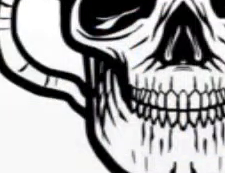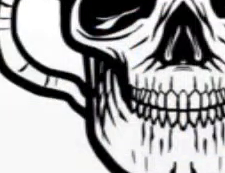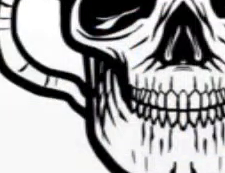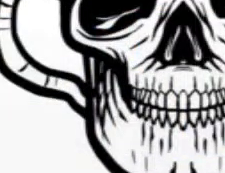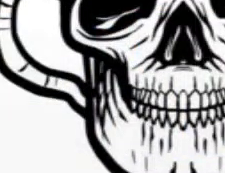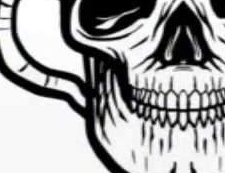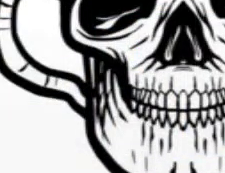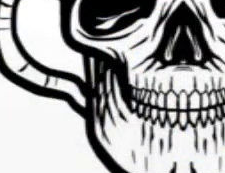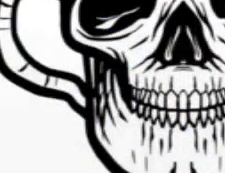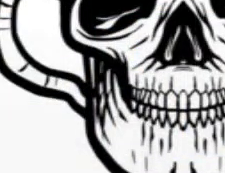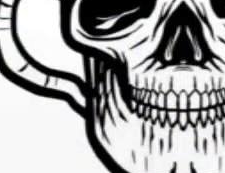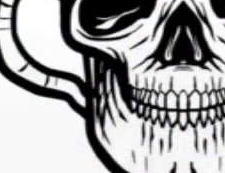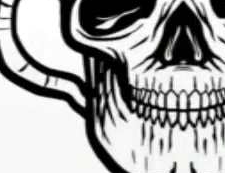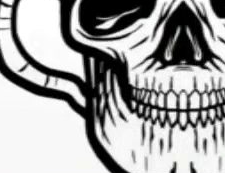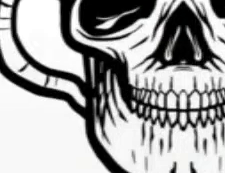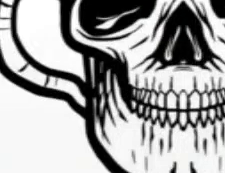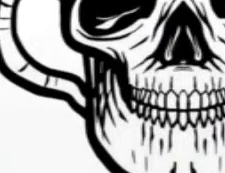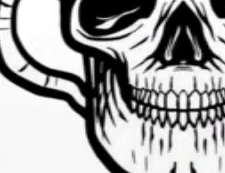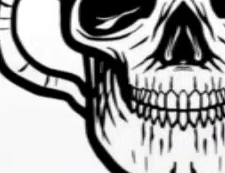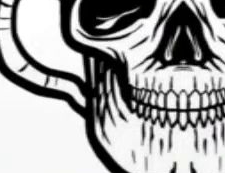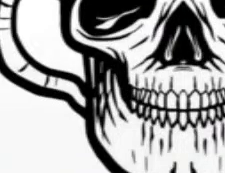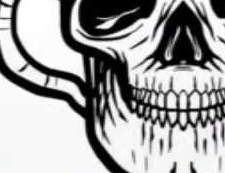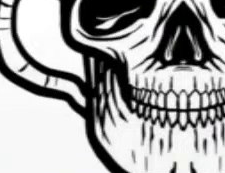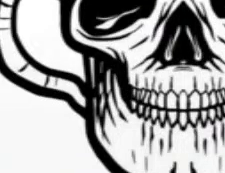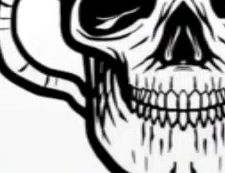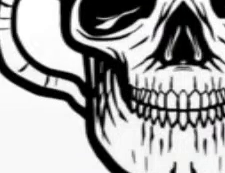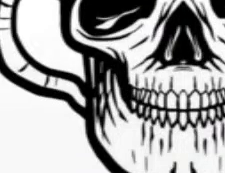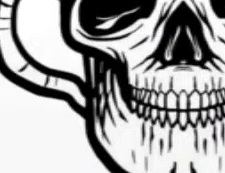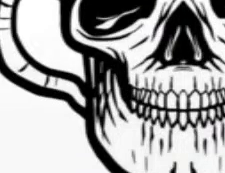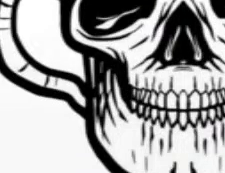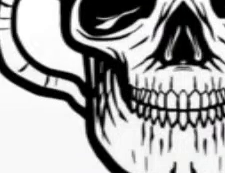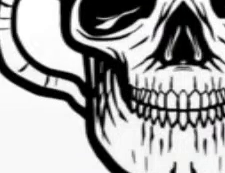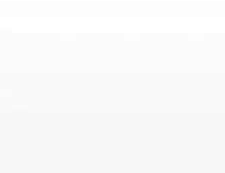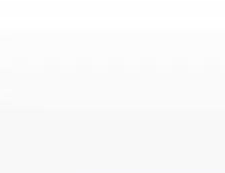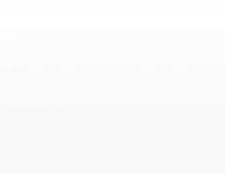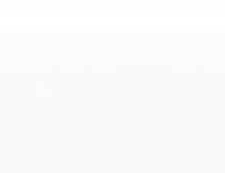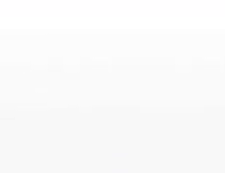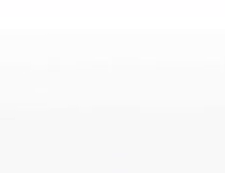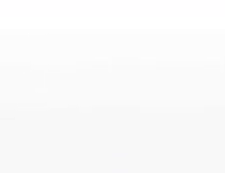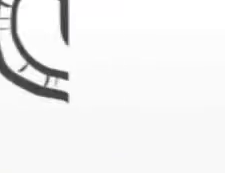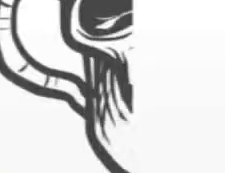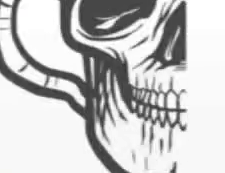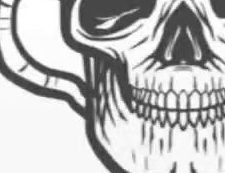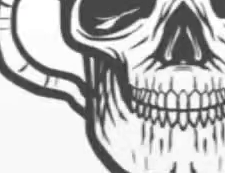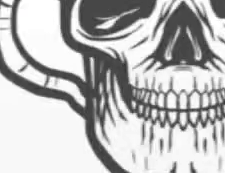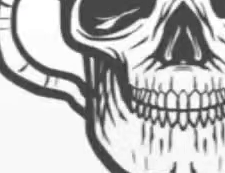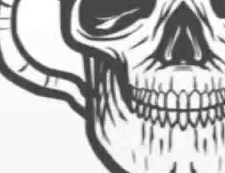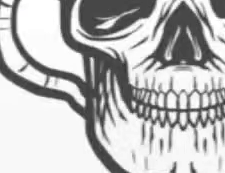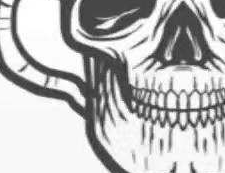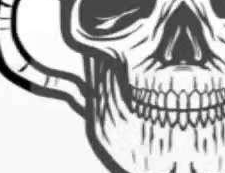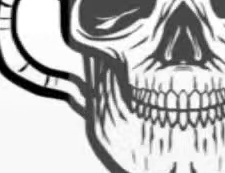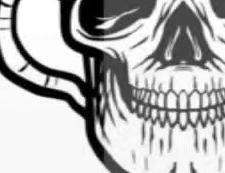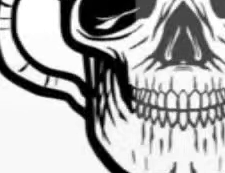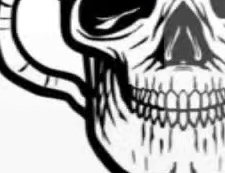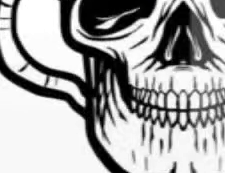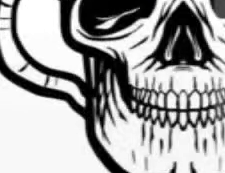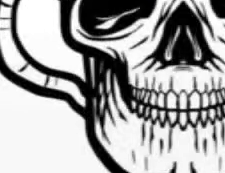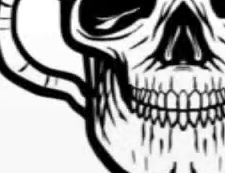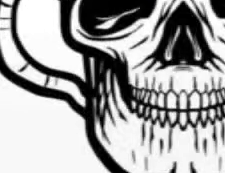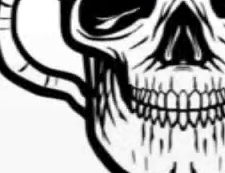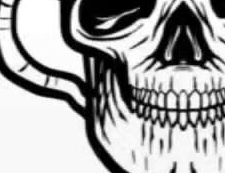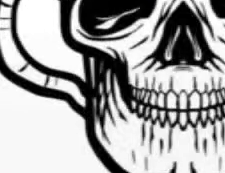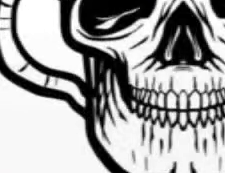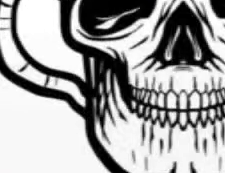jet fuel, car battery acid or alkaline battery content, fertilizer, trichloroethane